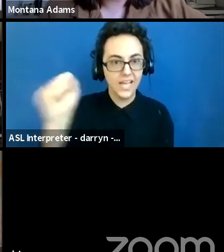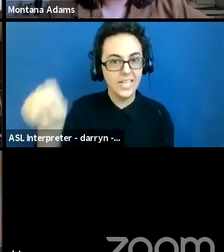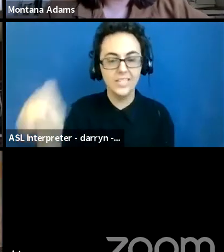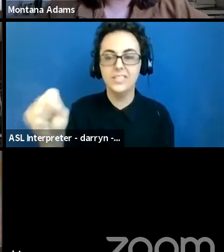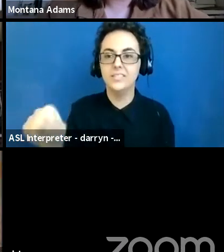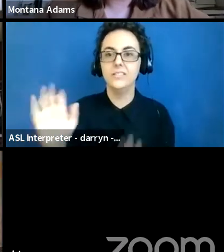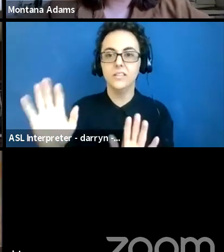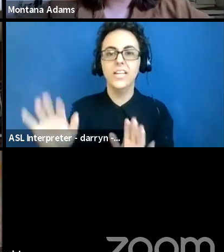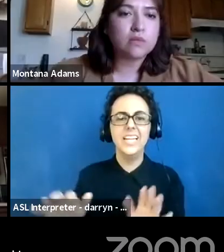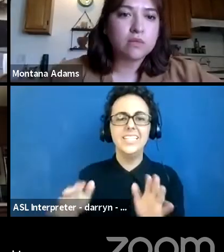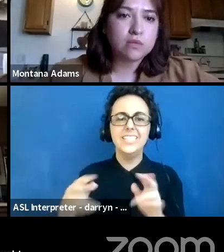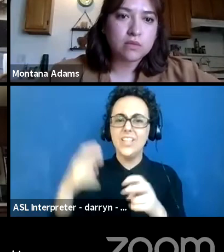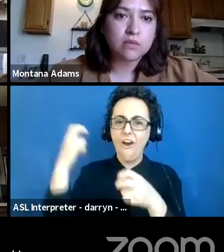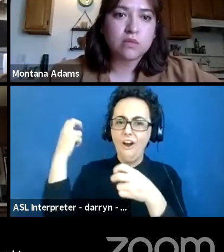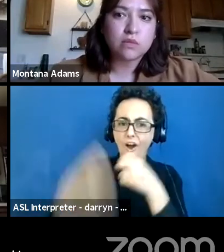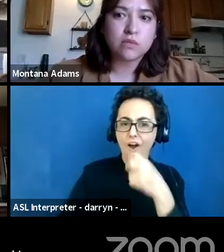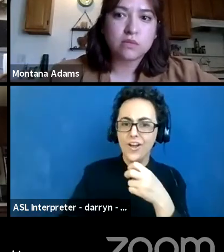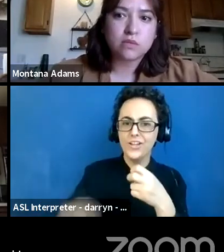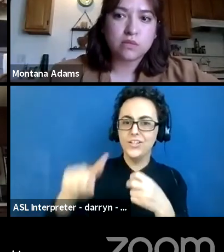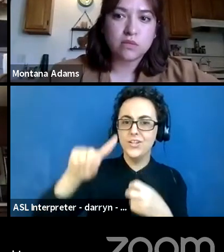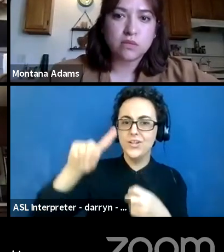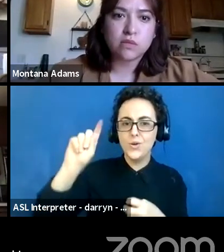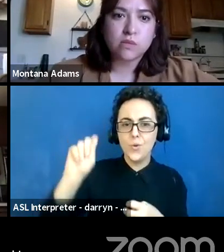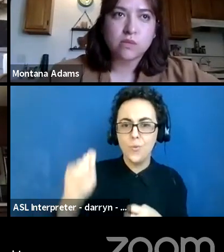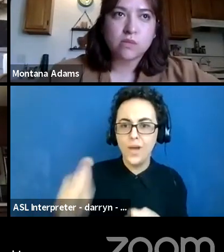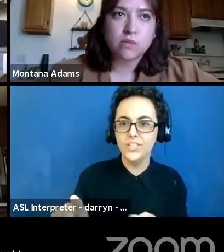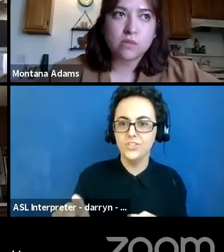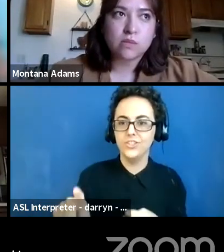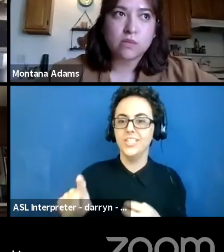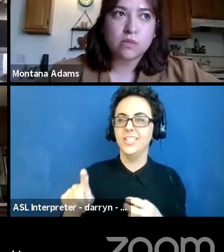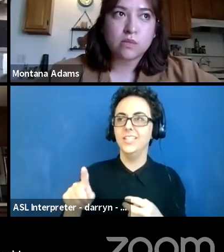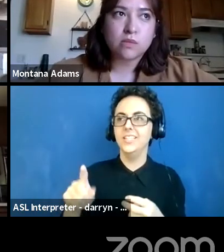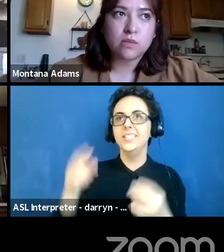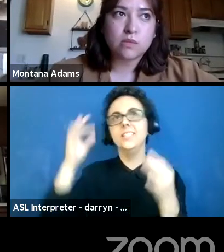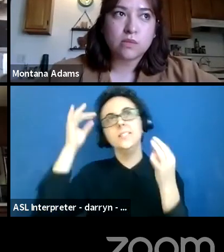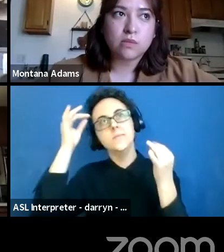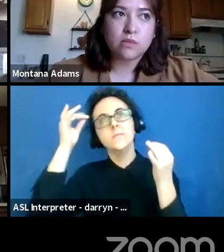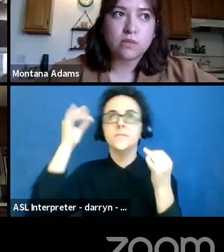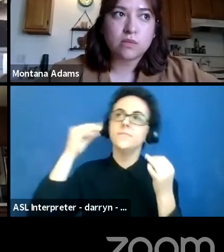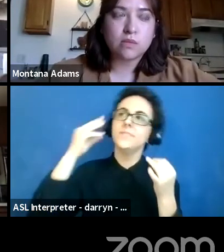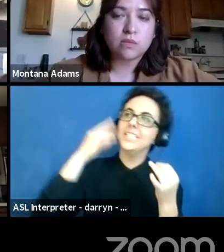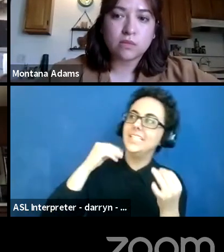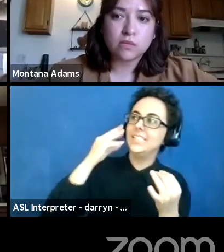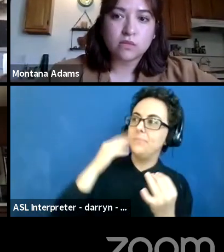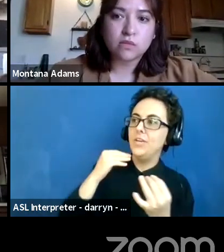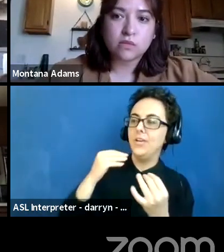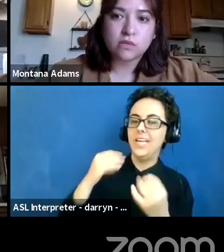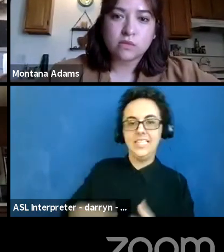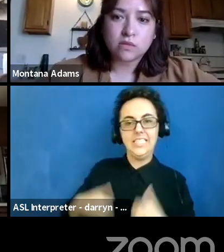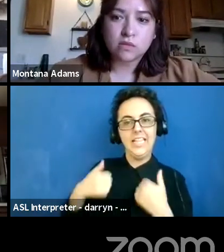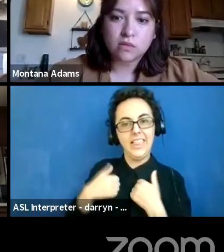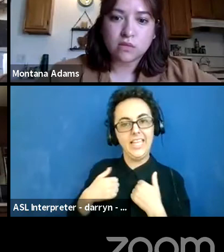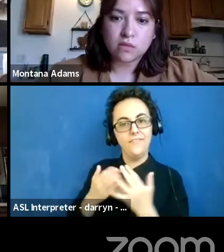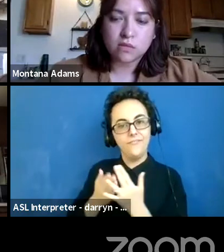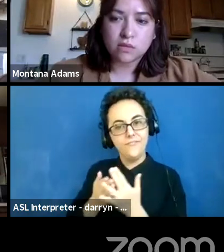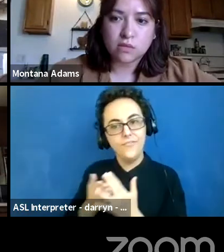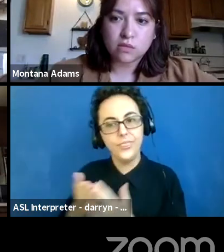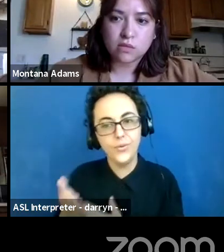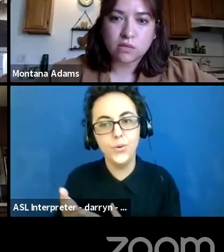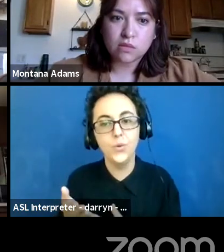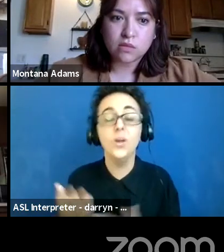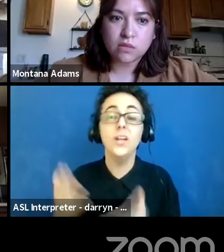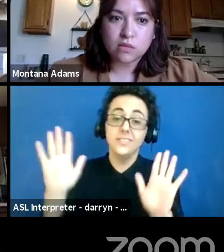question to live through, as I assume you all know. It's one thing to discuss it, but I feel like to experience